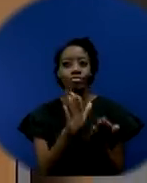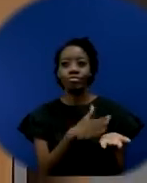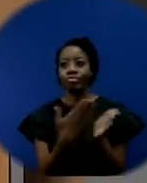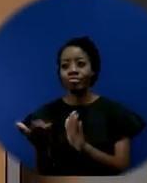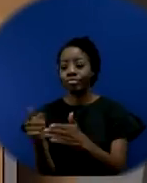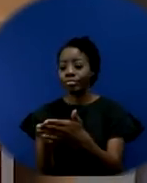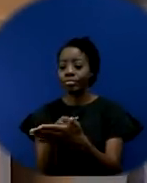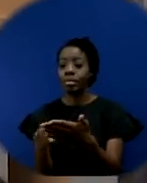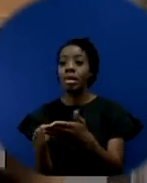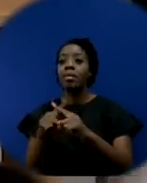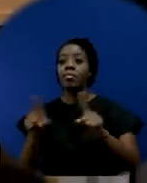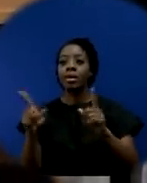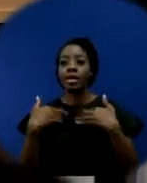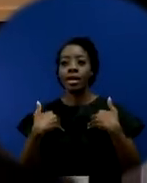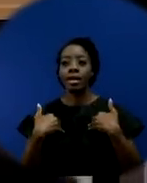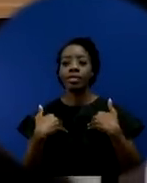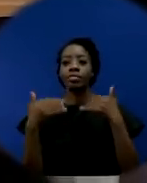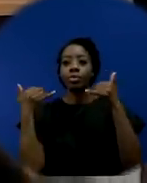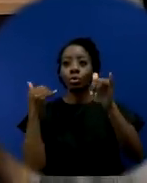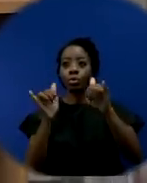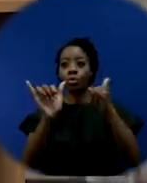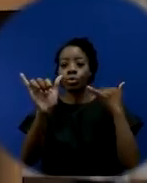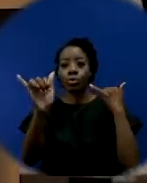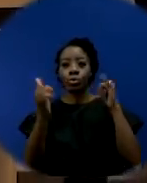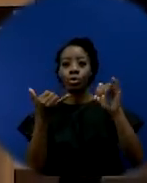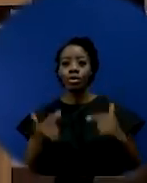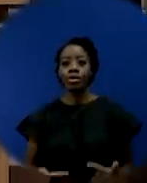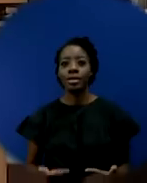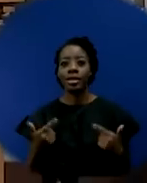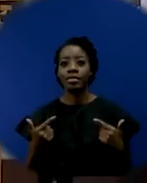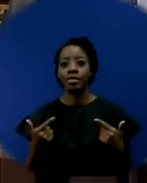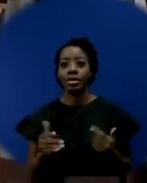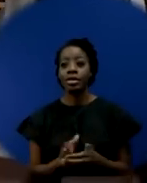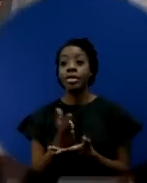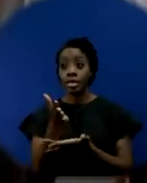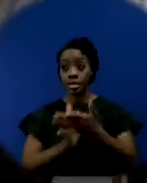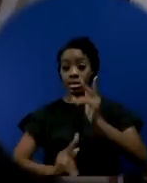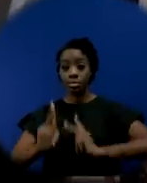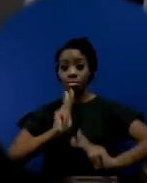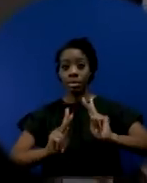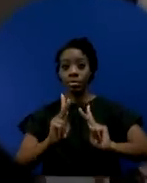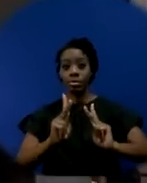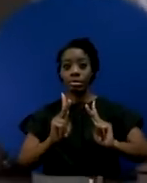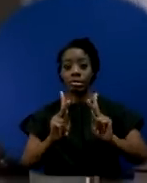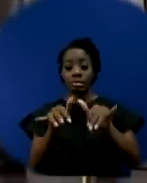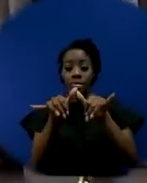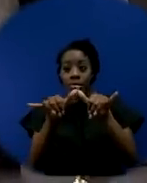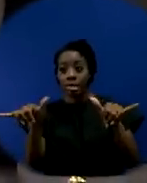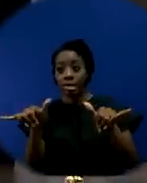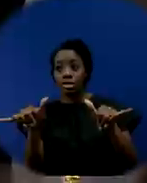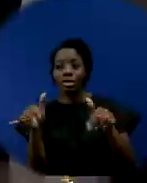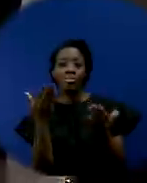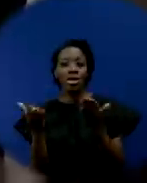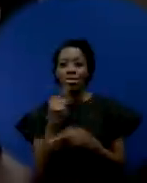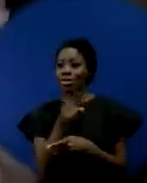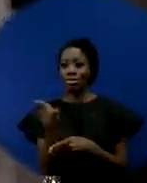but have everlasting life. By some folks' standards, you shouldn't be included.